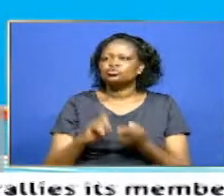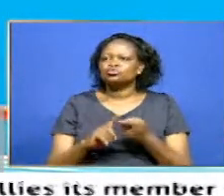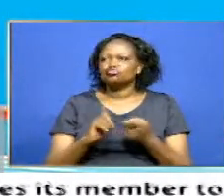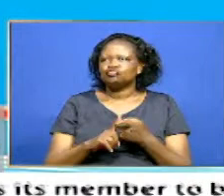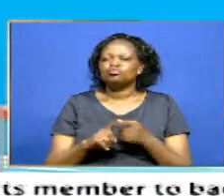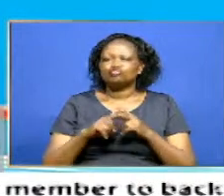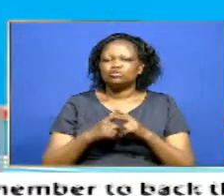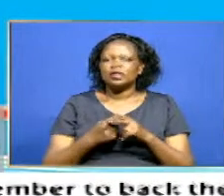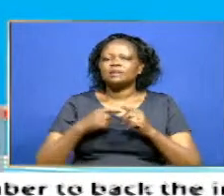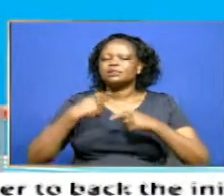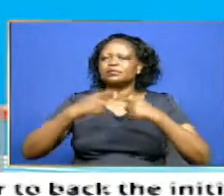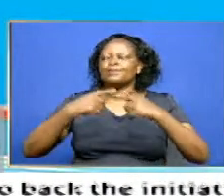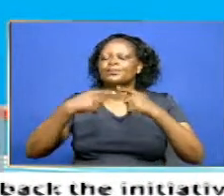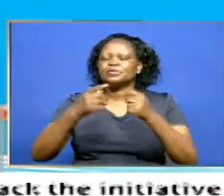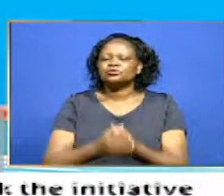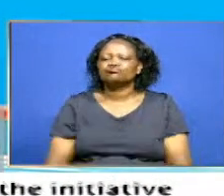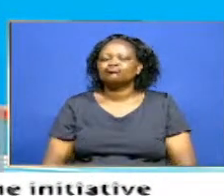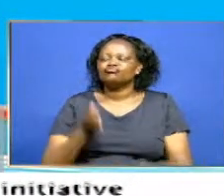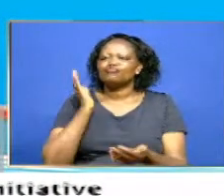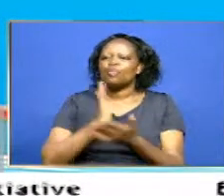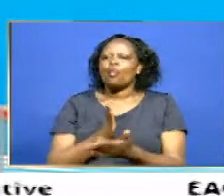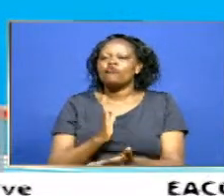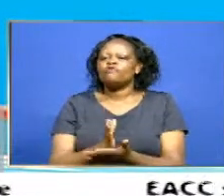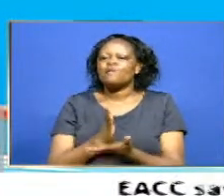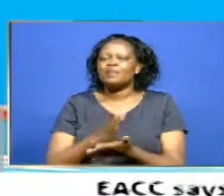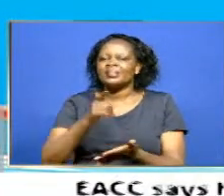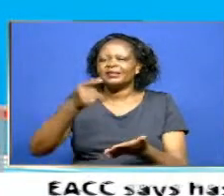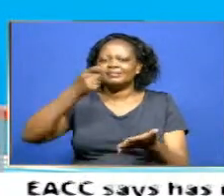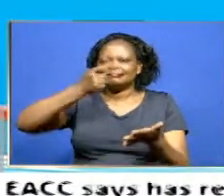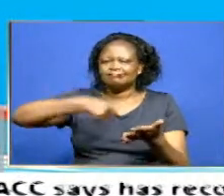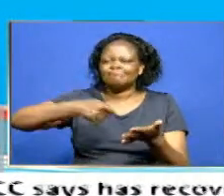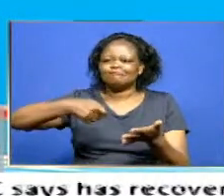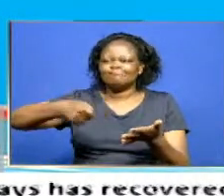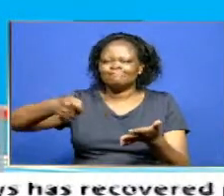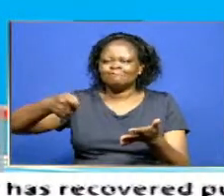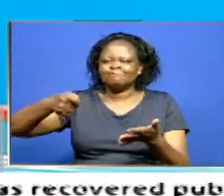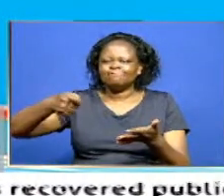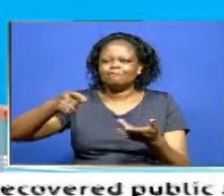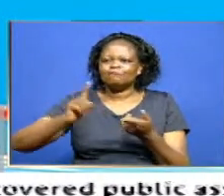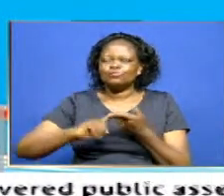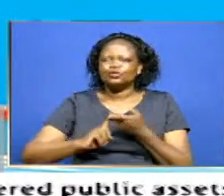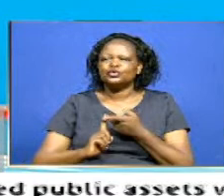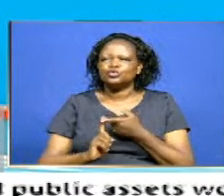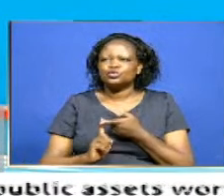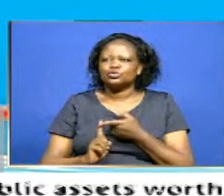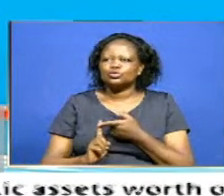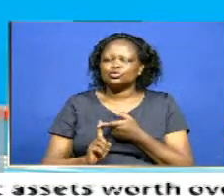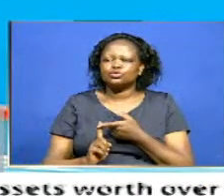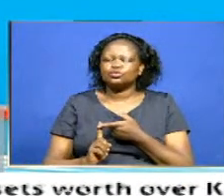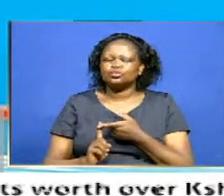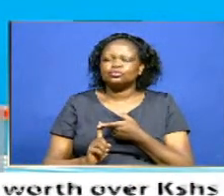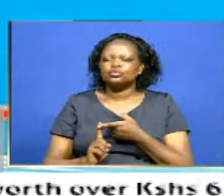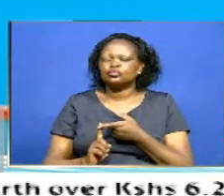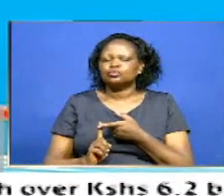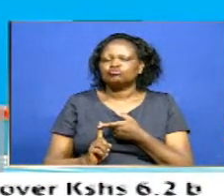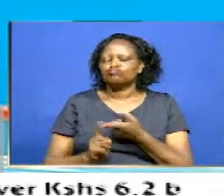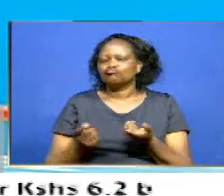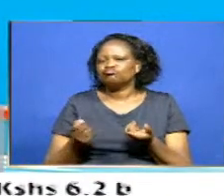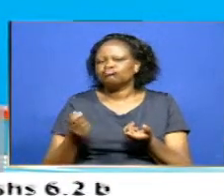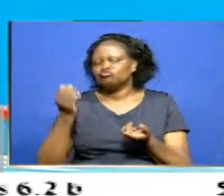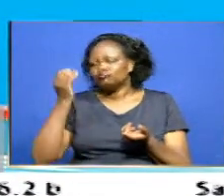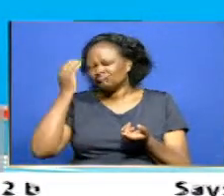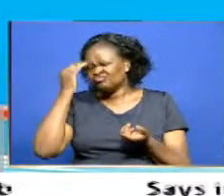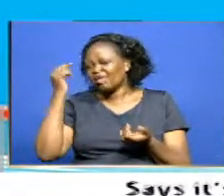embark on the process of verifying those signatures to exactly find out their